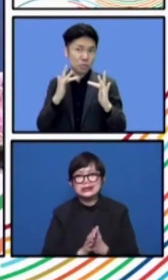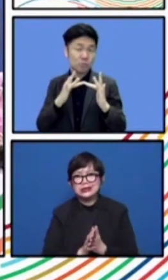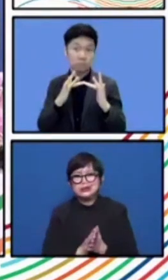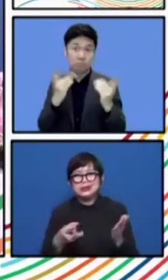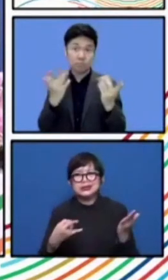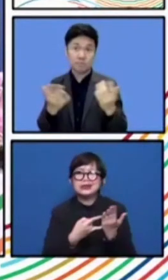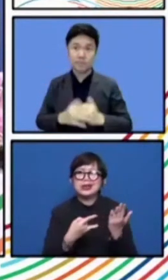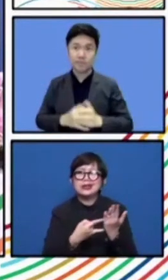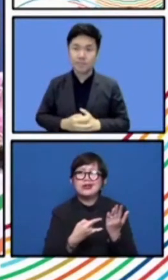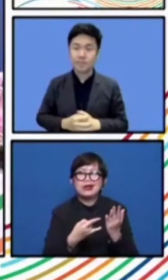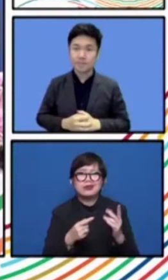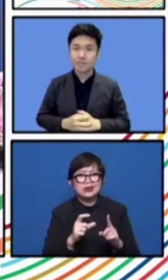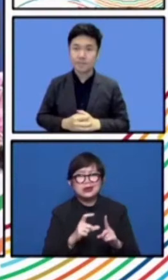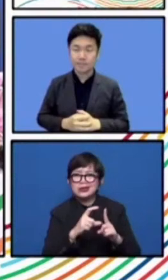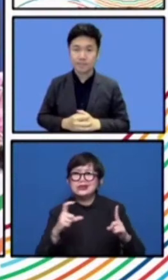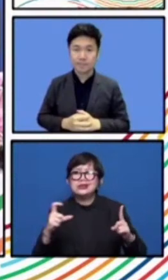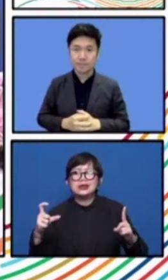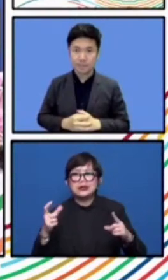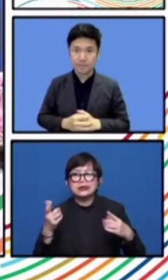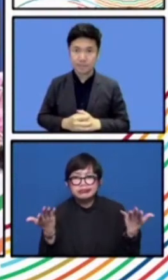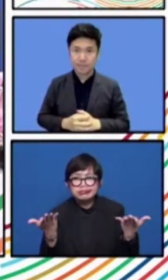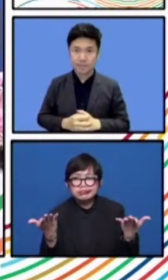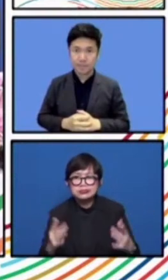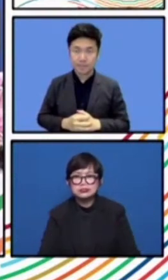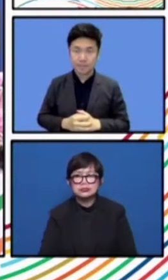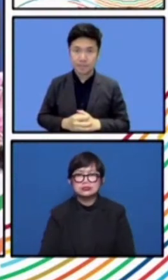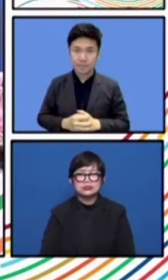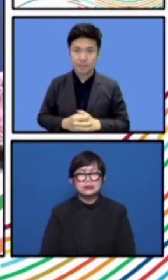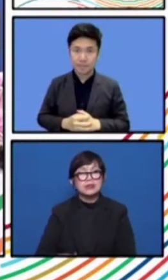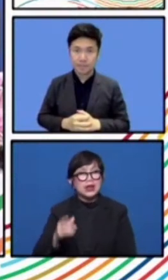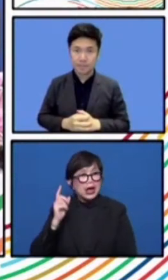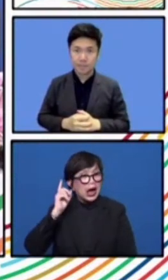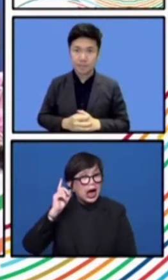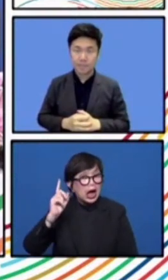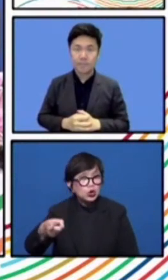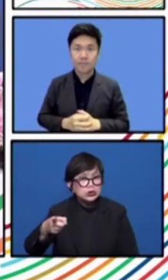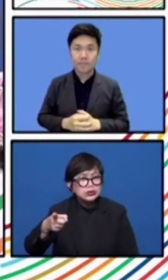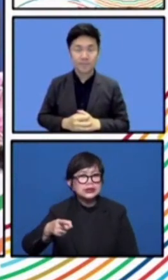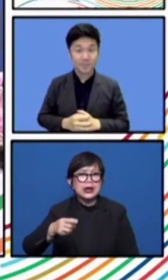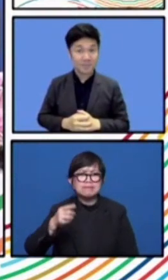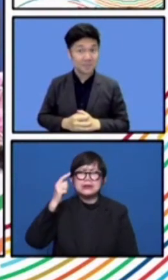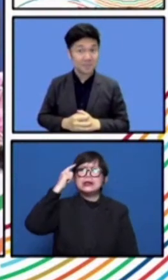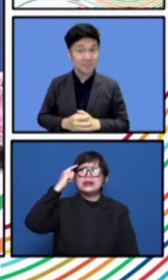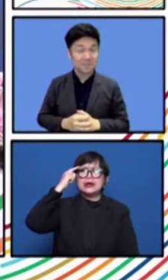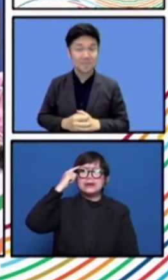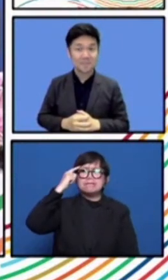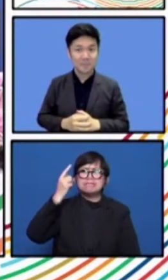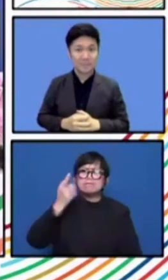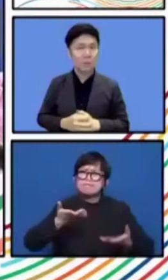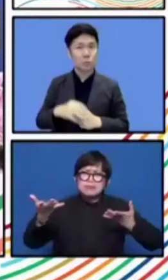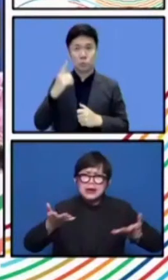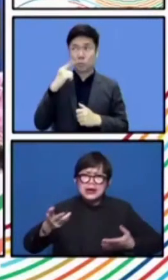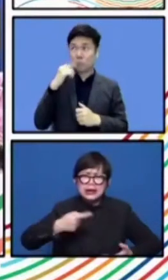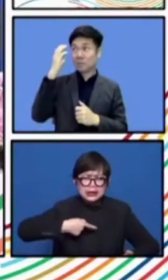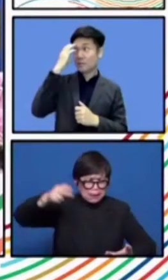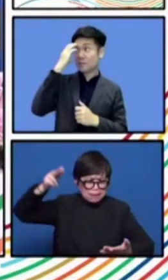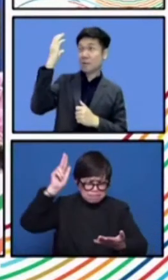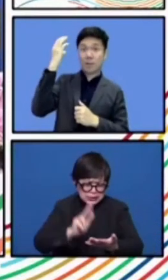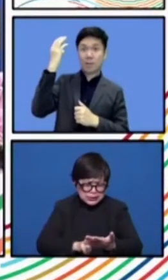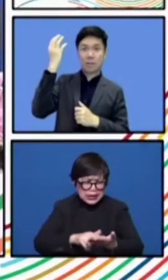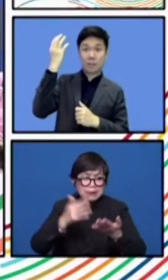so there must be some way to put the condition on how public procurement is